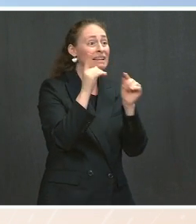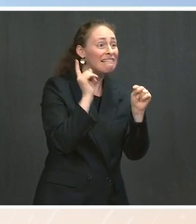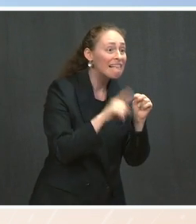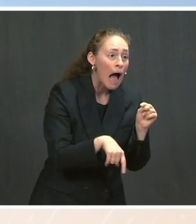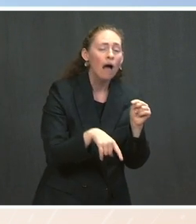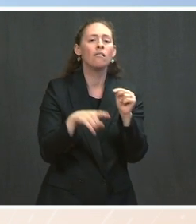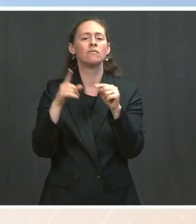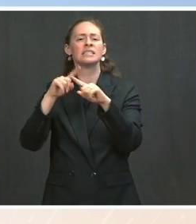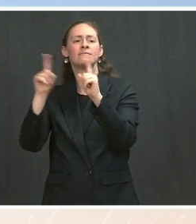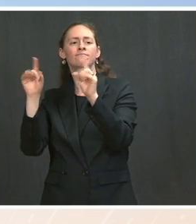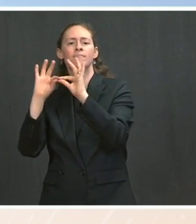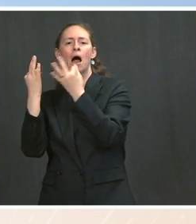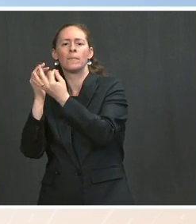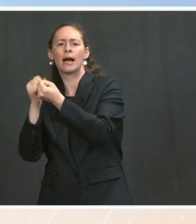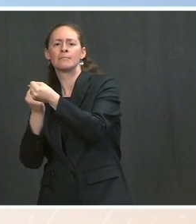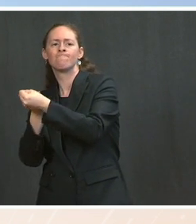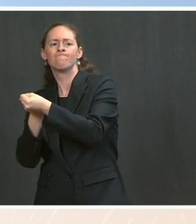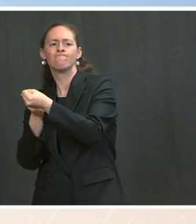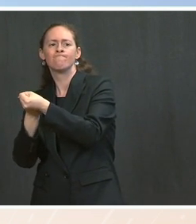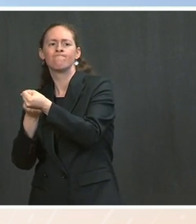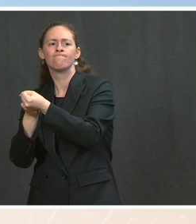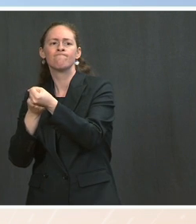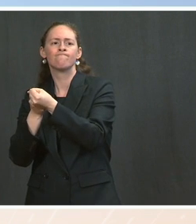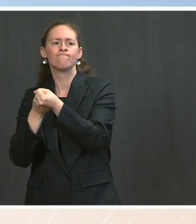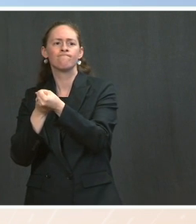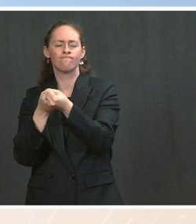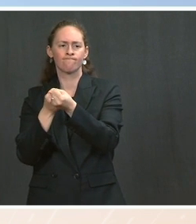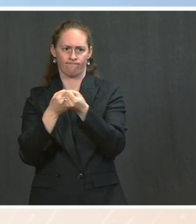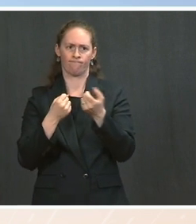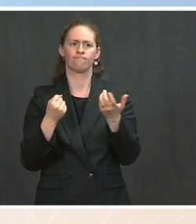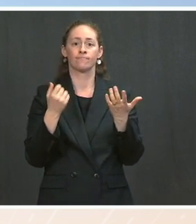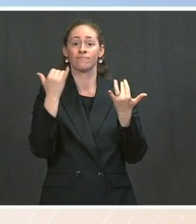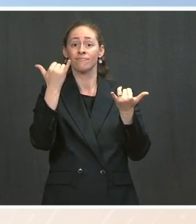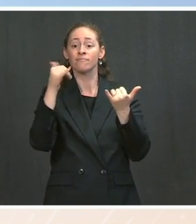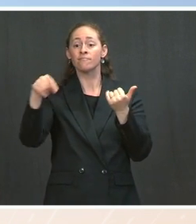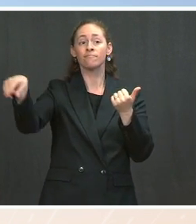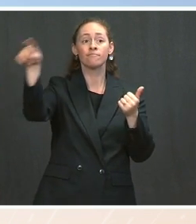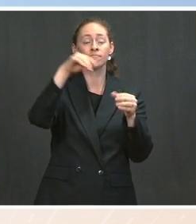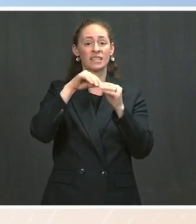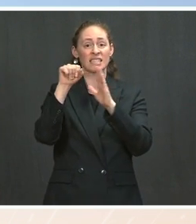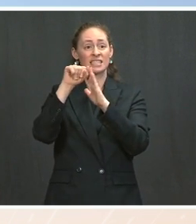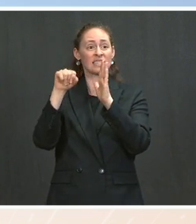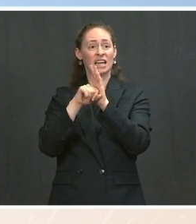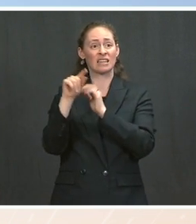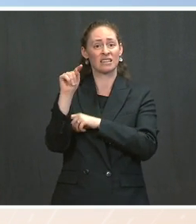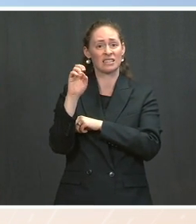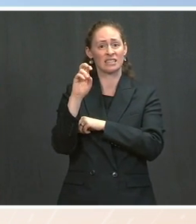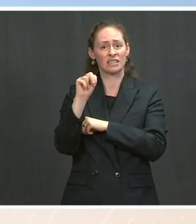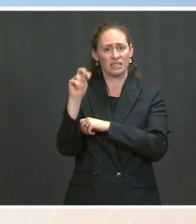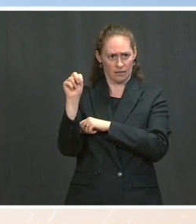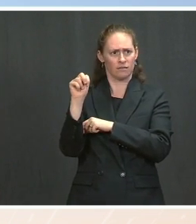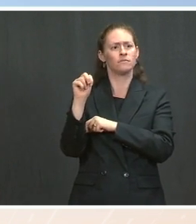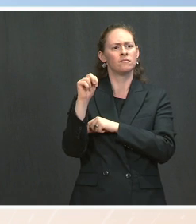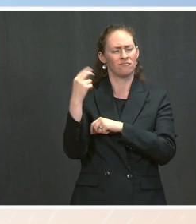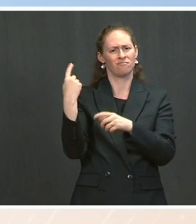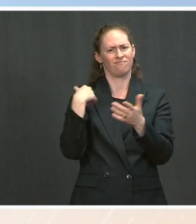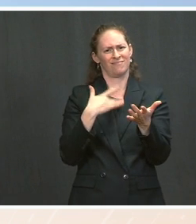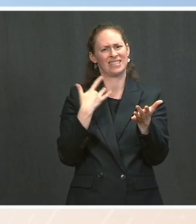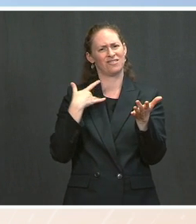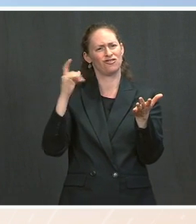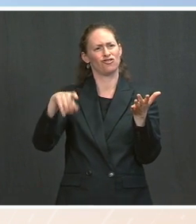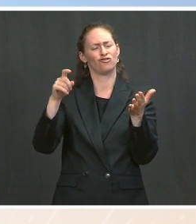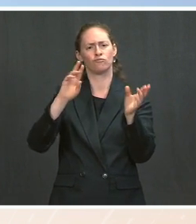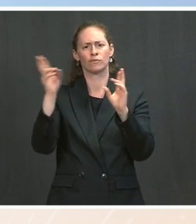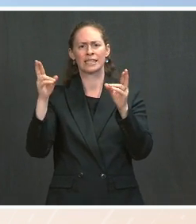have been traveling through Tennessee. They are simply on their way to unite with relatives and sponsors, to meet sponsors in the state, or just traveling through Tennessee until they reach